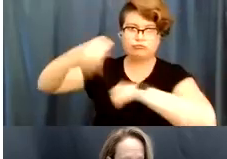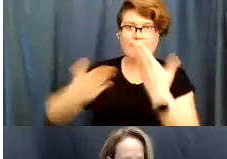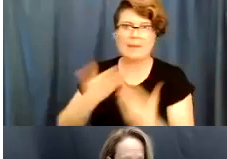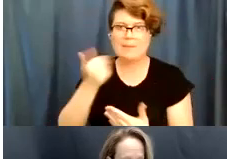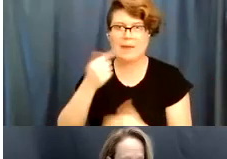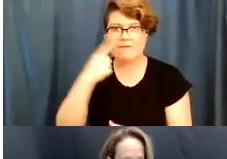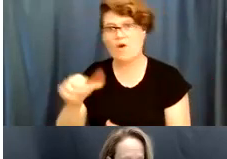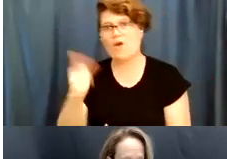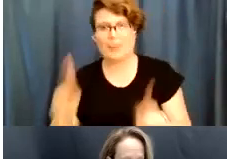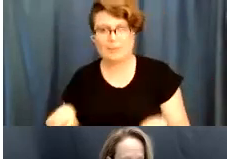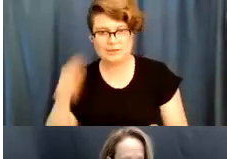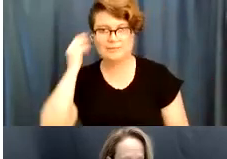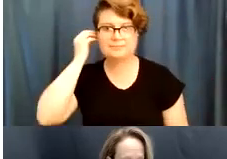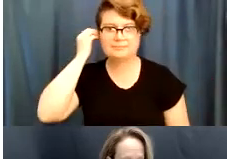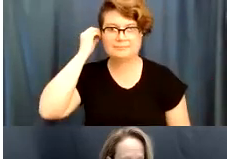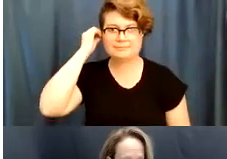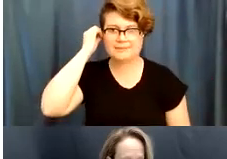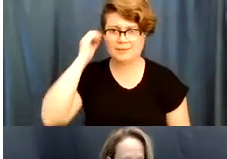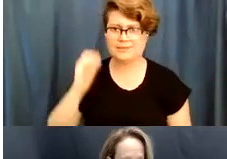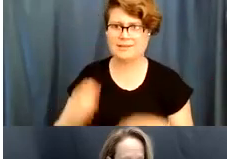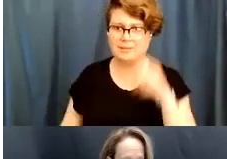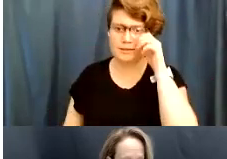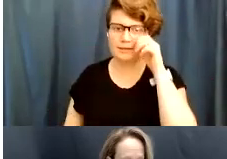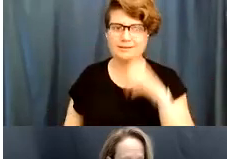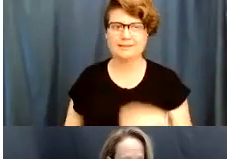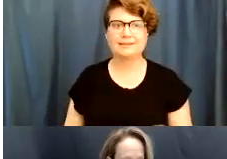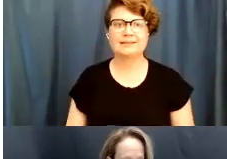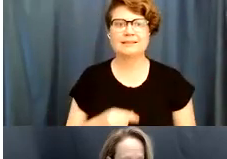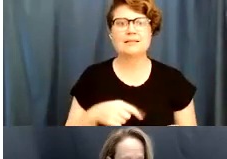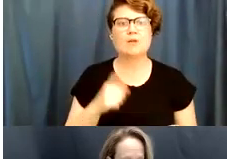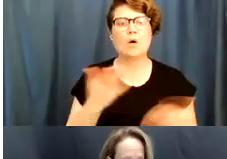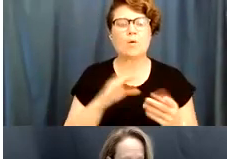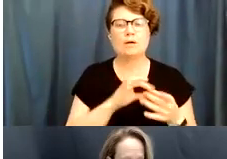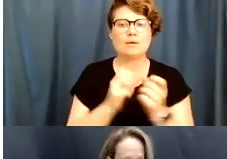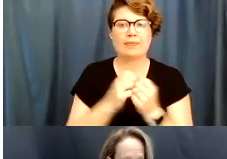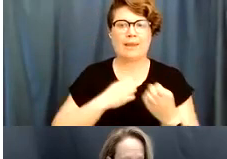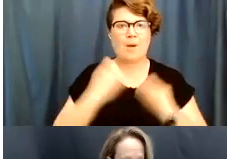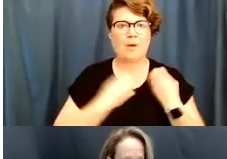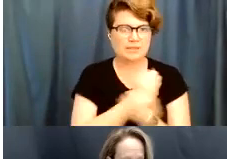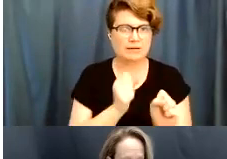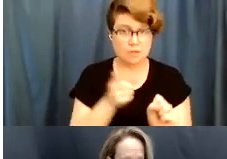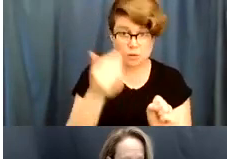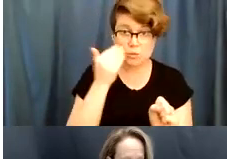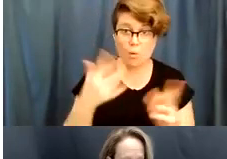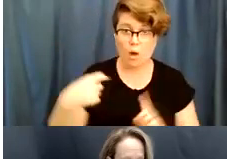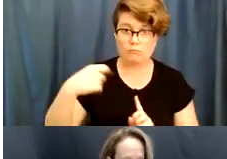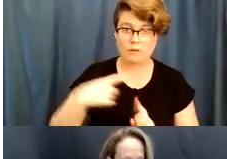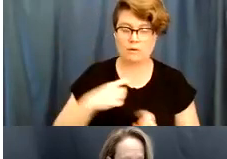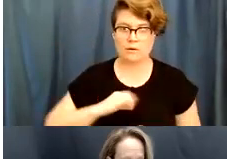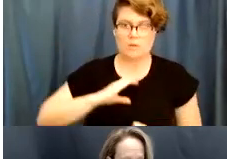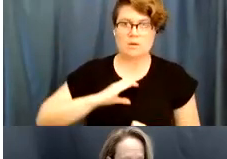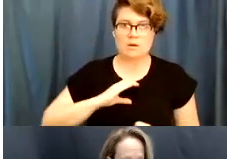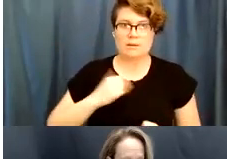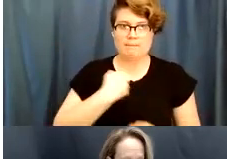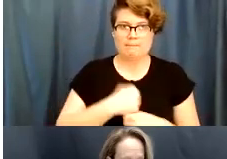So a few ways to think about emotional safety. Do you know what activates you? Do you know what are some of the things that you